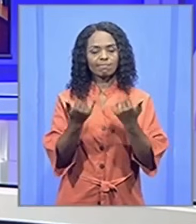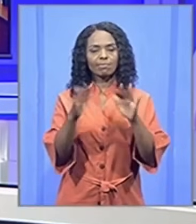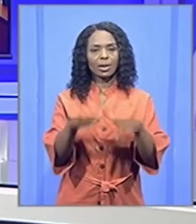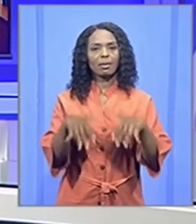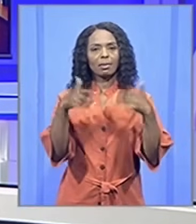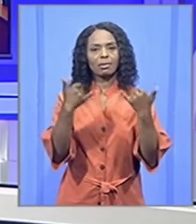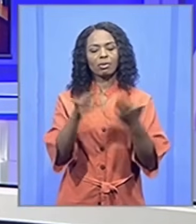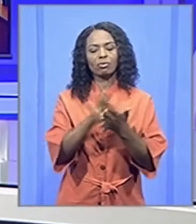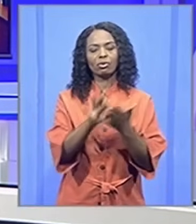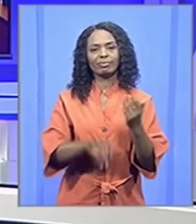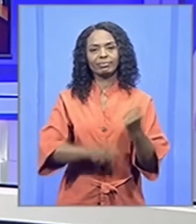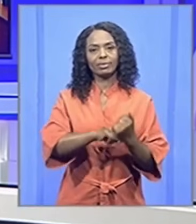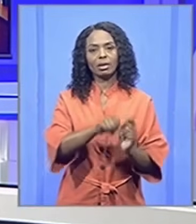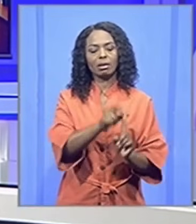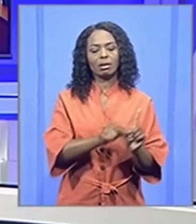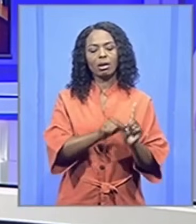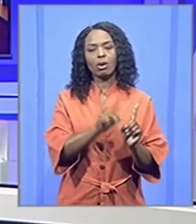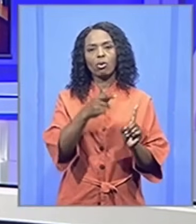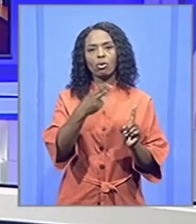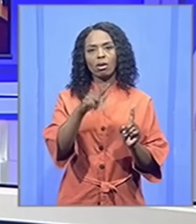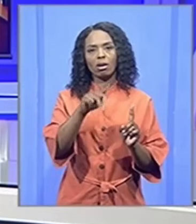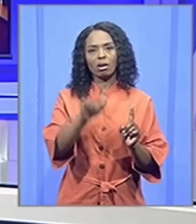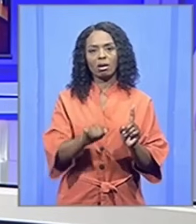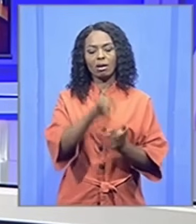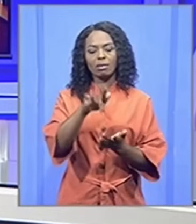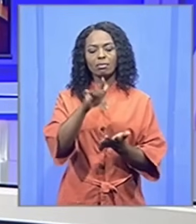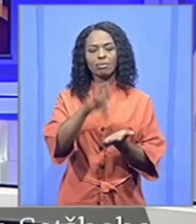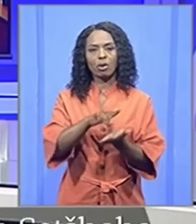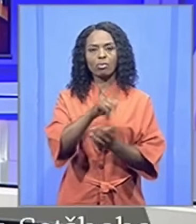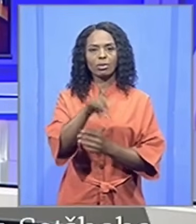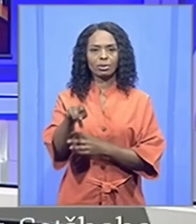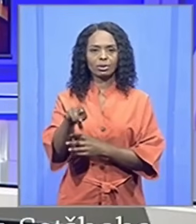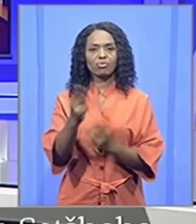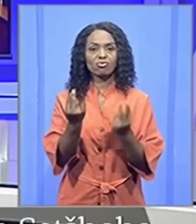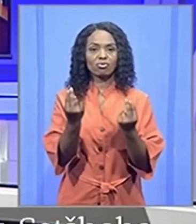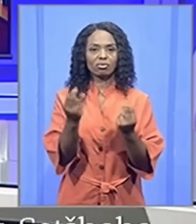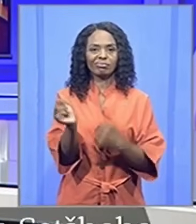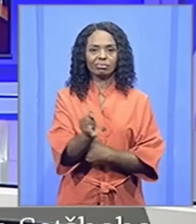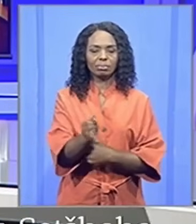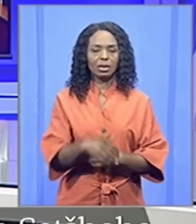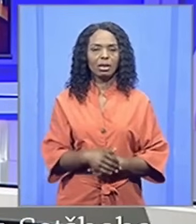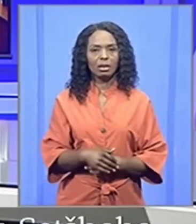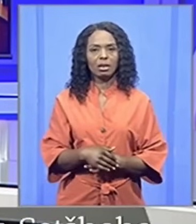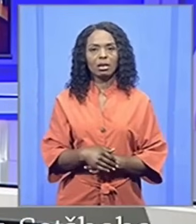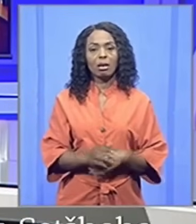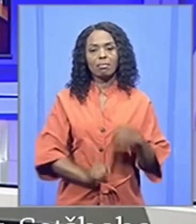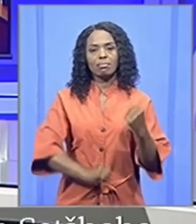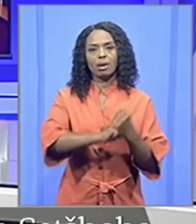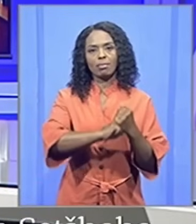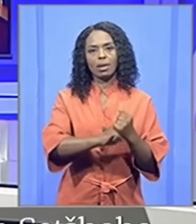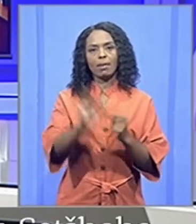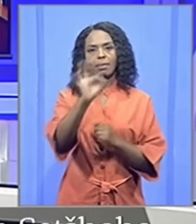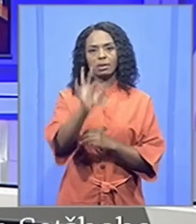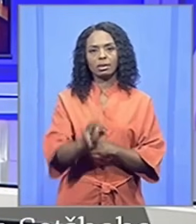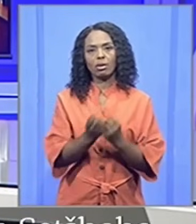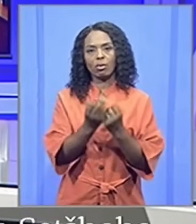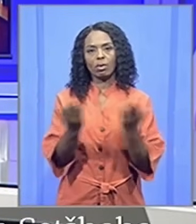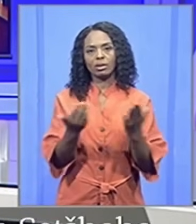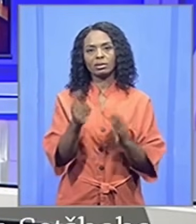a boutetše Kholeka Qaleka bjalo ka mošireletši wa setšhaba o moswa. Go be go nyakega dipersente tše 60